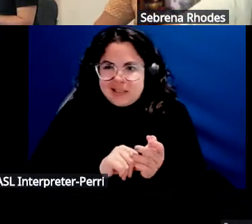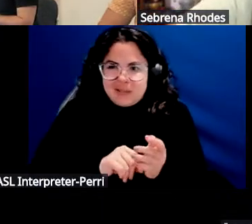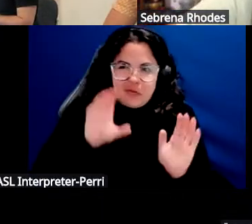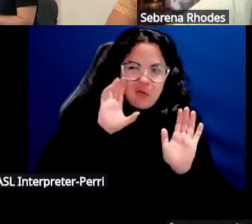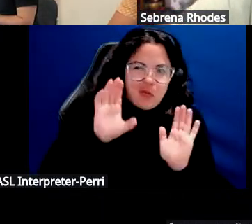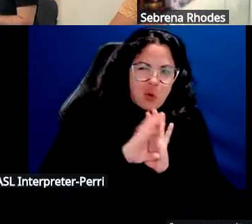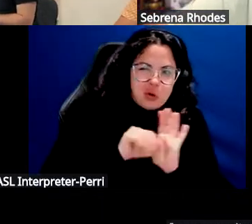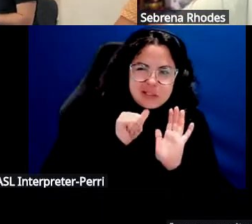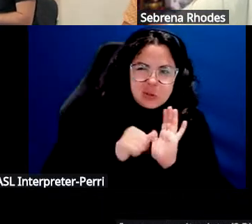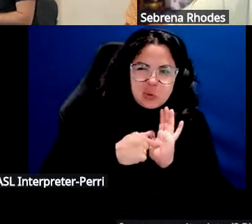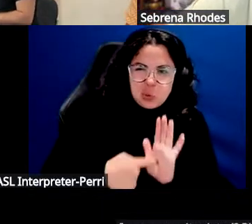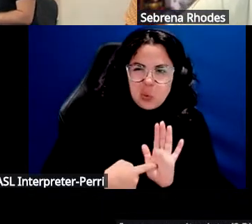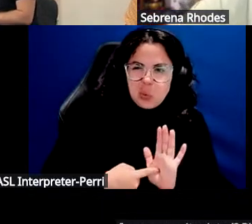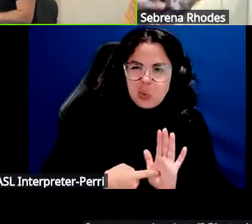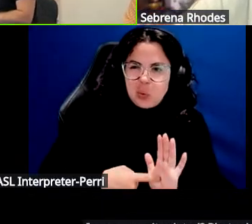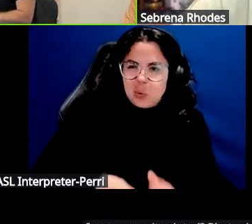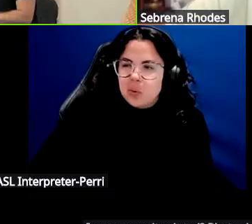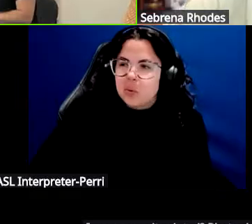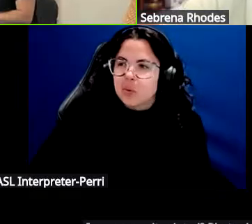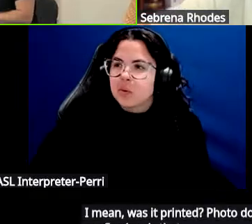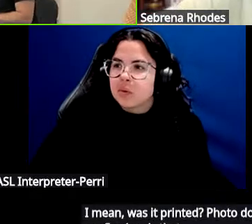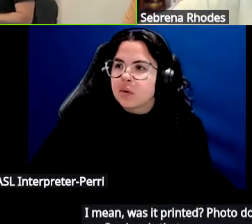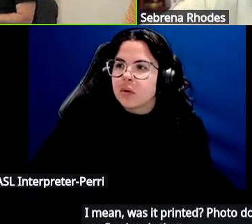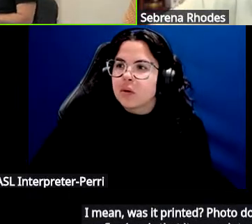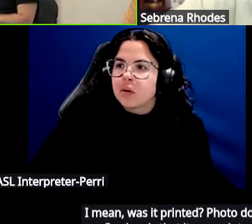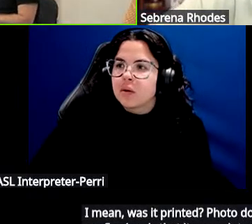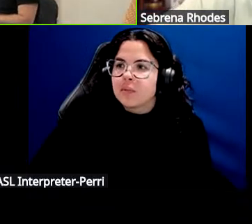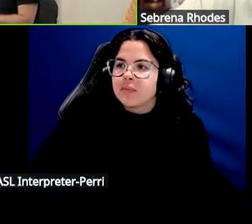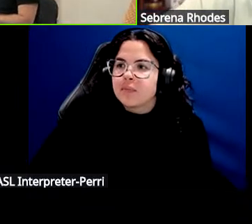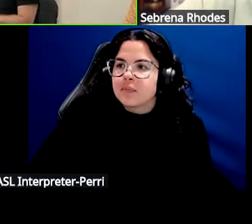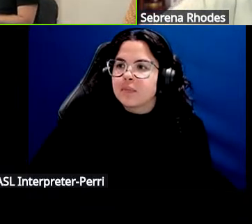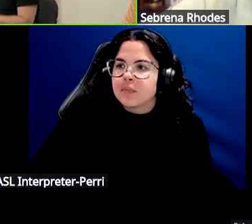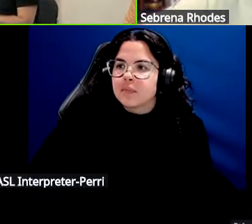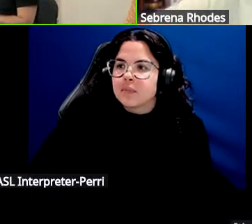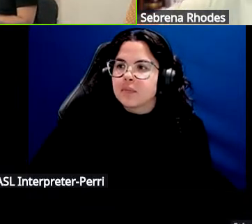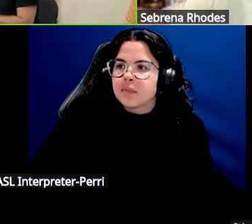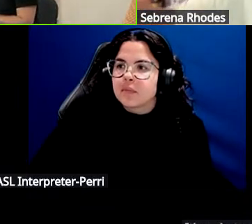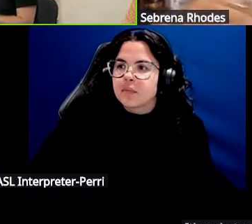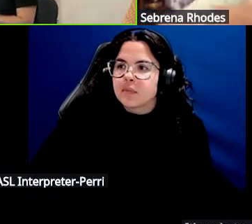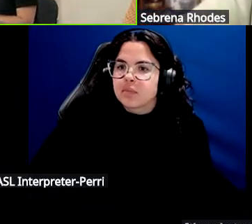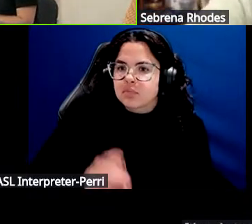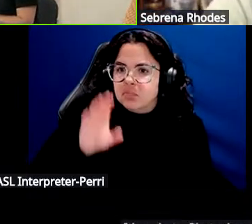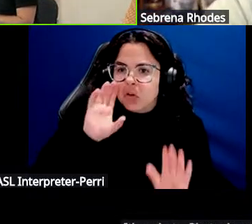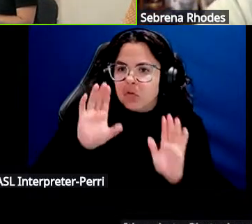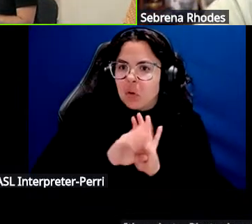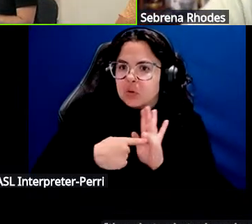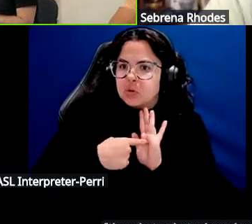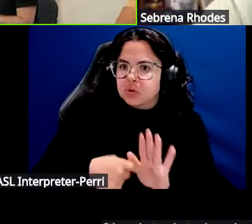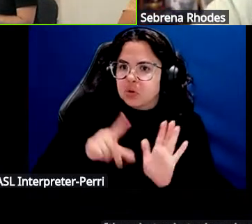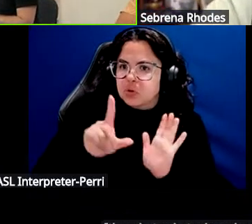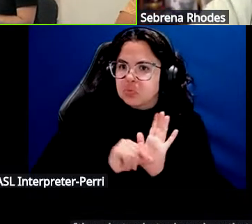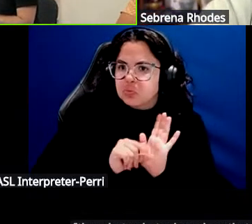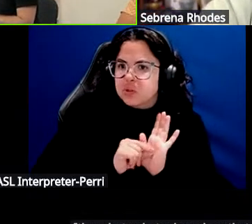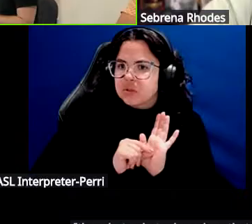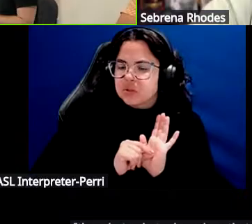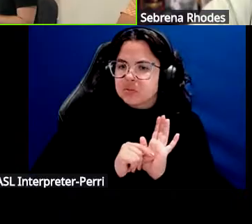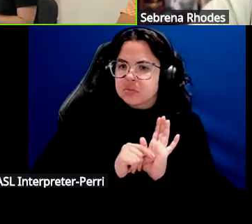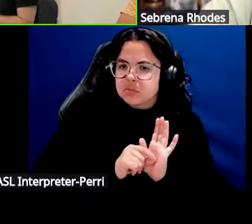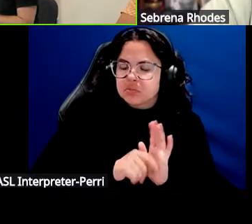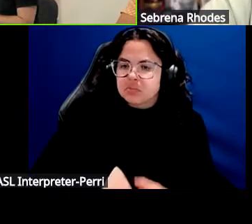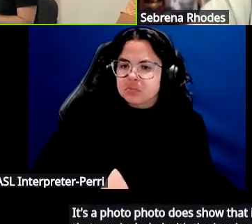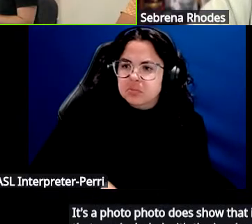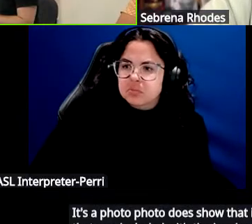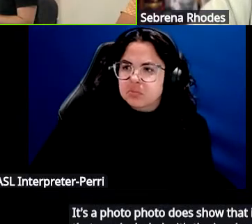was printed. That's all I'm confirming is that it was printed. It's a photo. Photo does show that it's printed, Commissioner McCray. It's a photo Okay. that was included with the